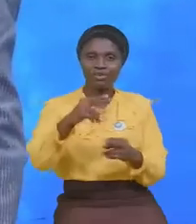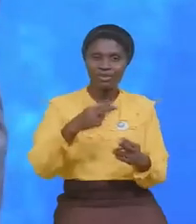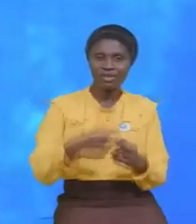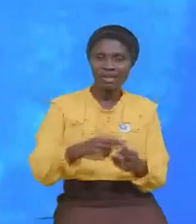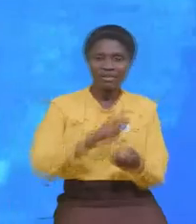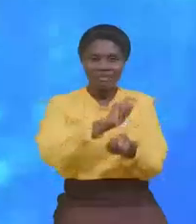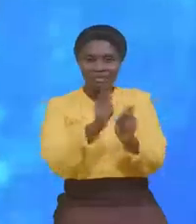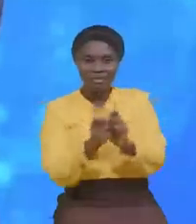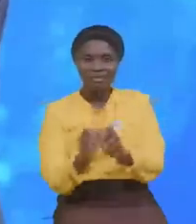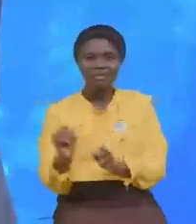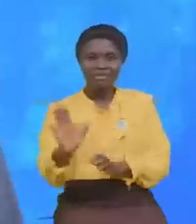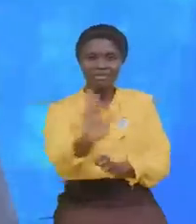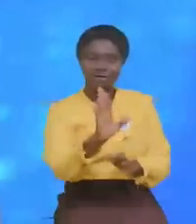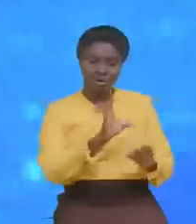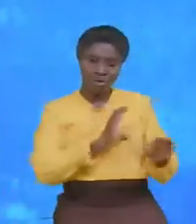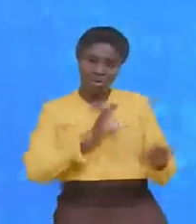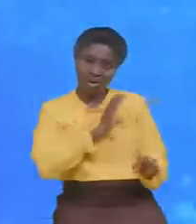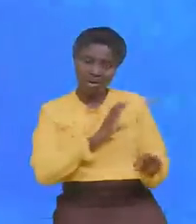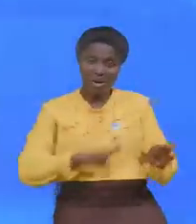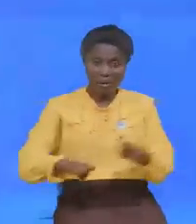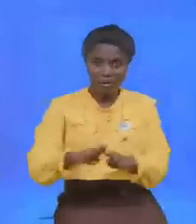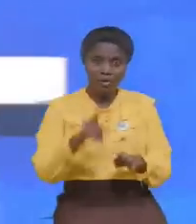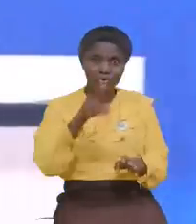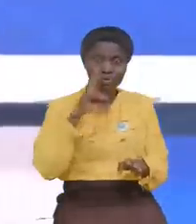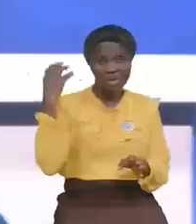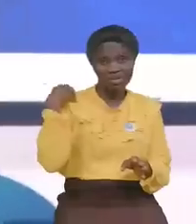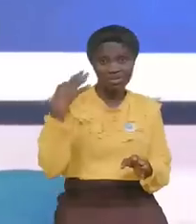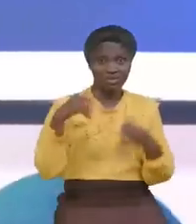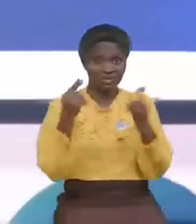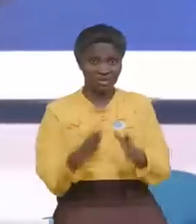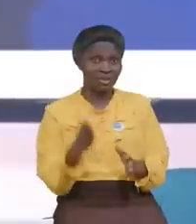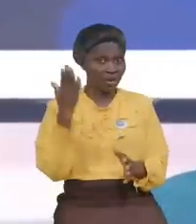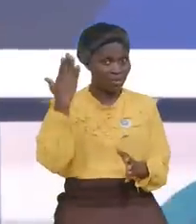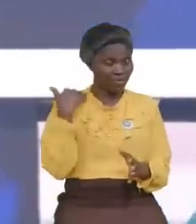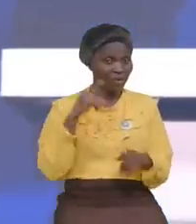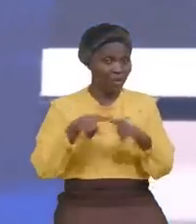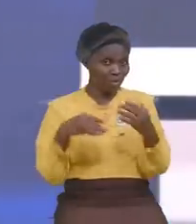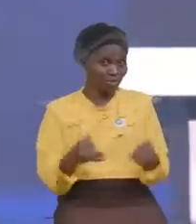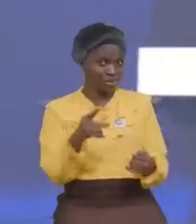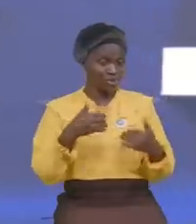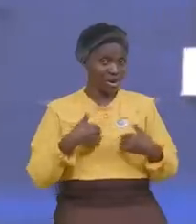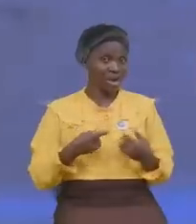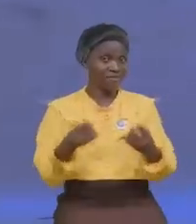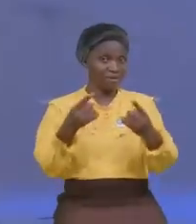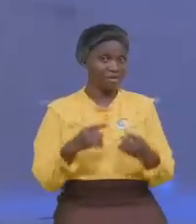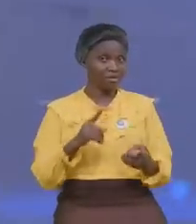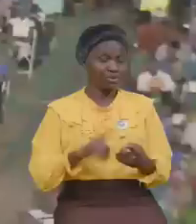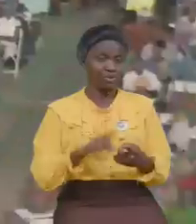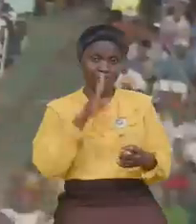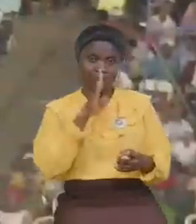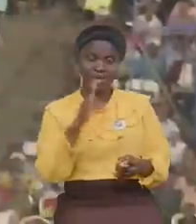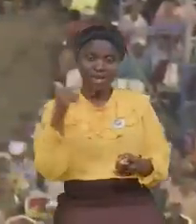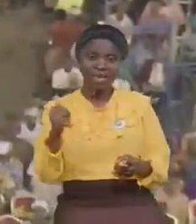You were the chief of sinners before, but now you come to be a saint in